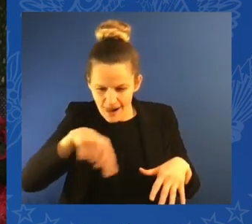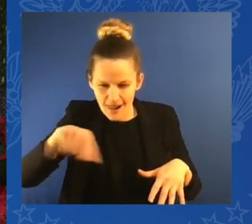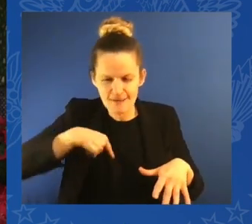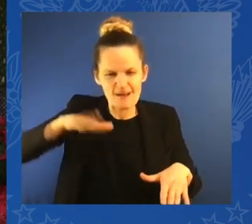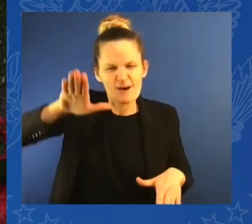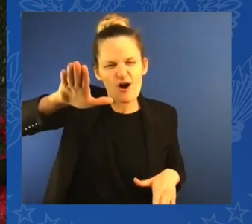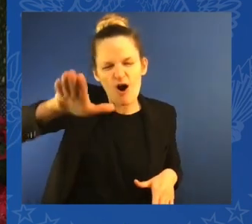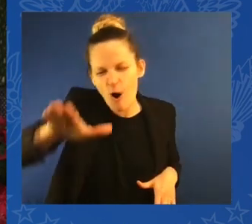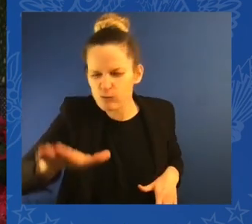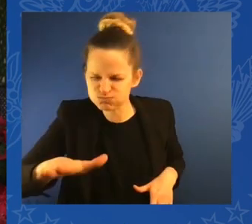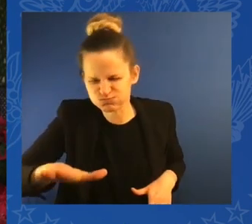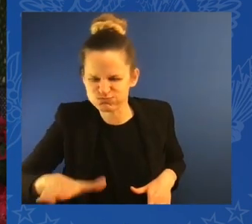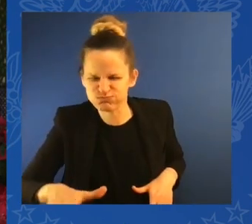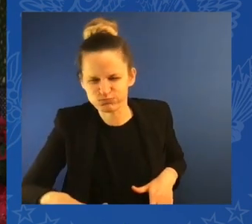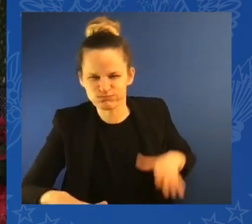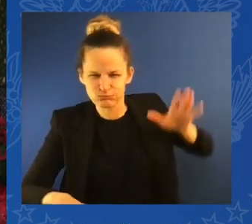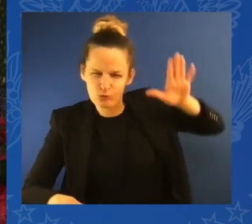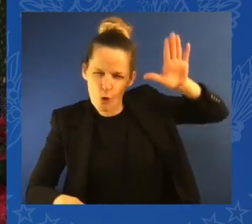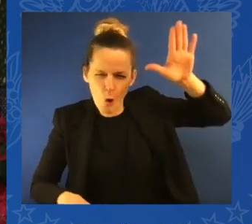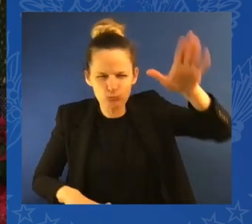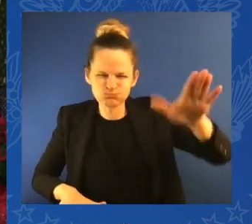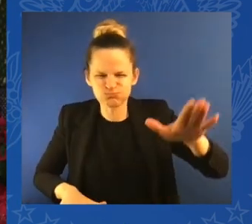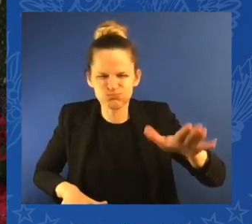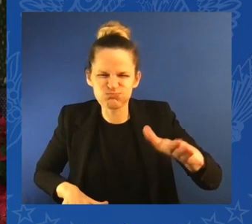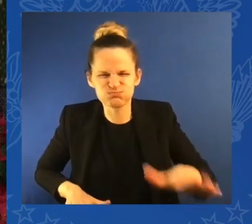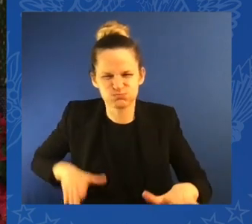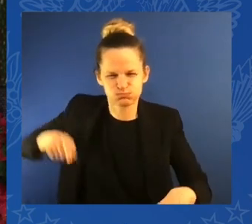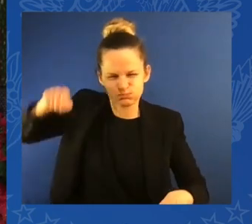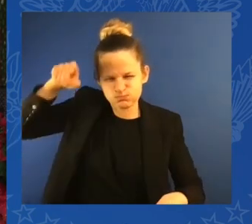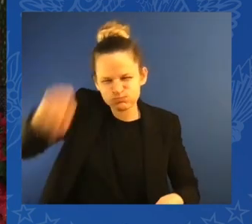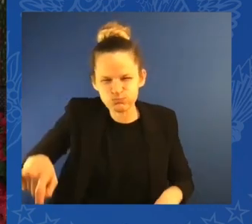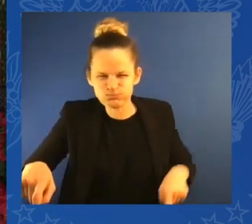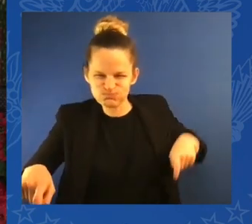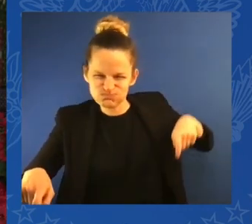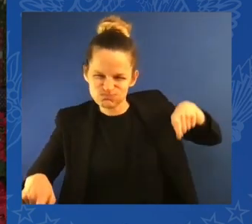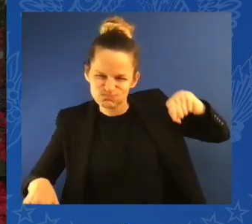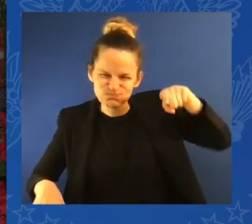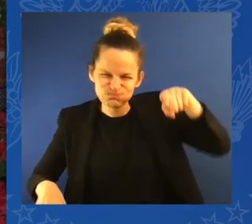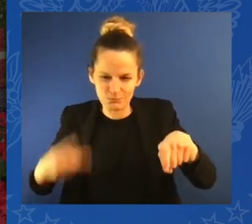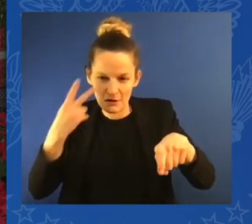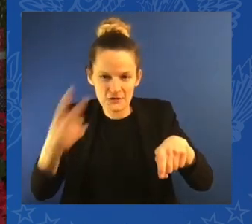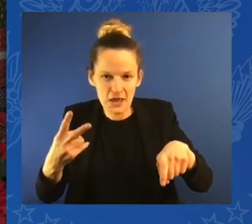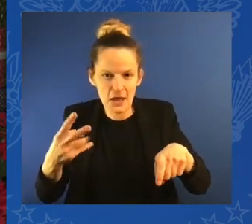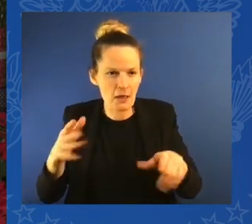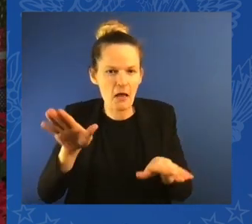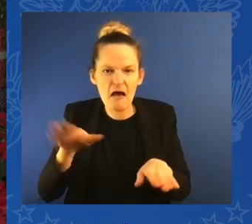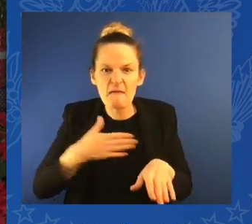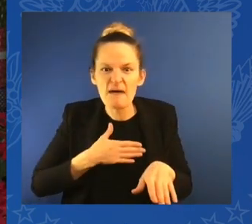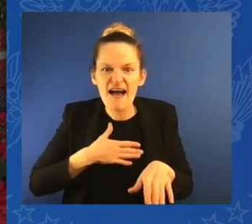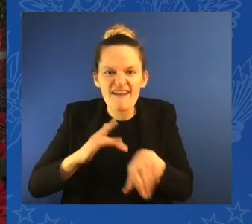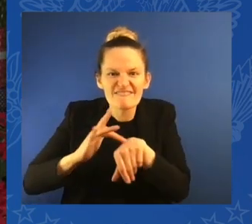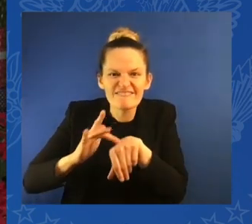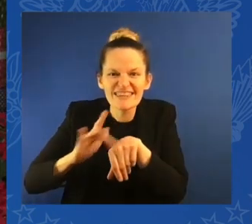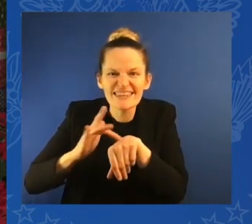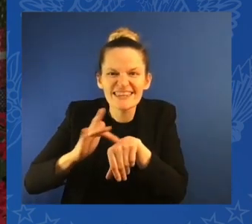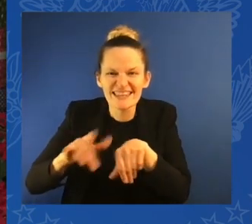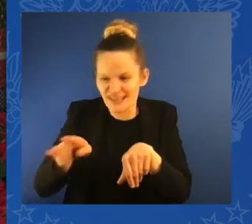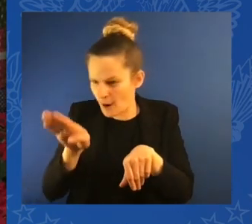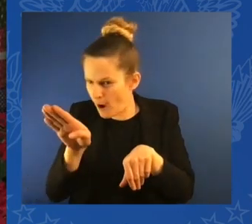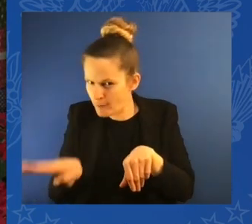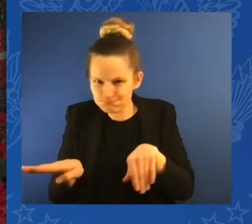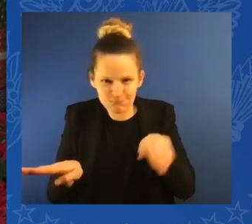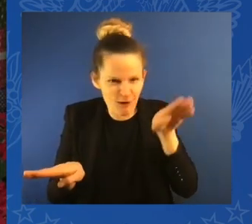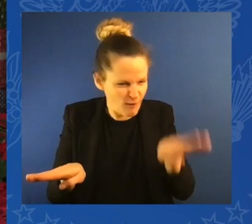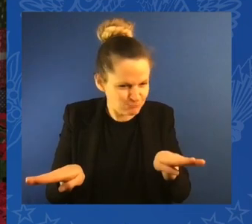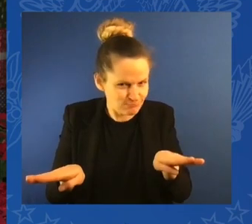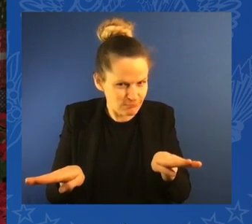toes pointing out like this. He walked with his toes pointing in